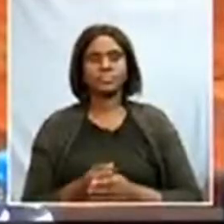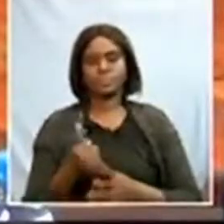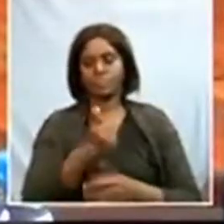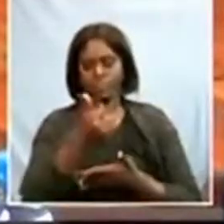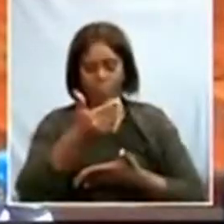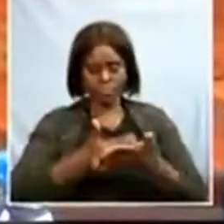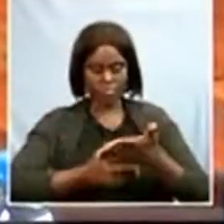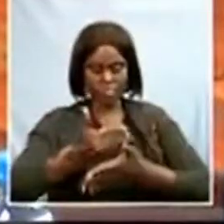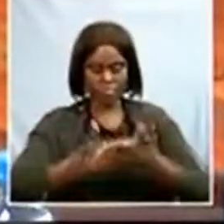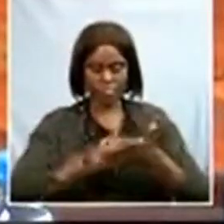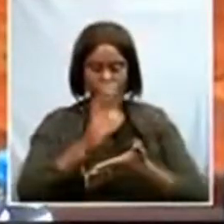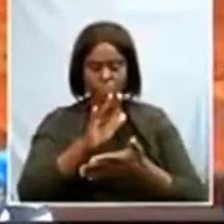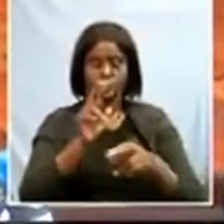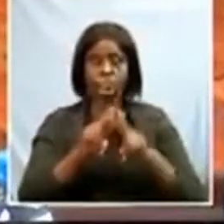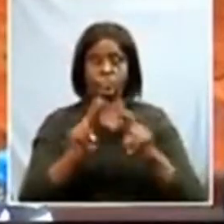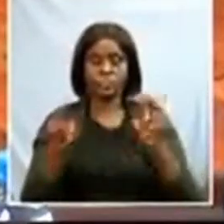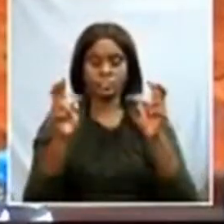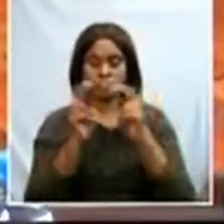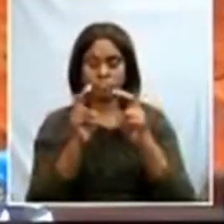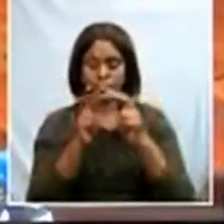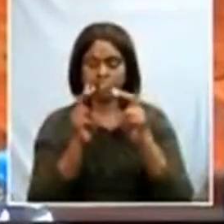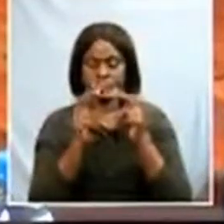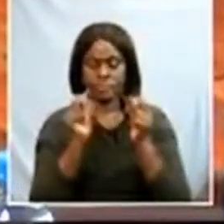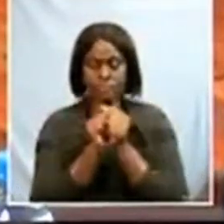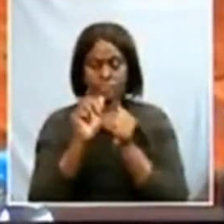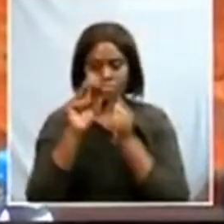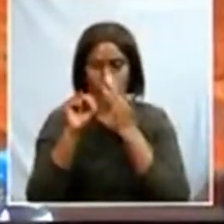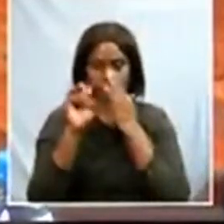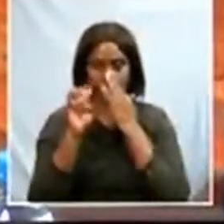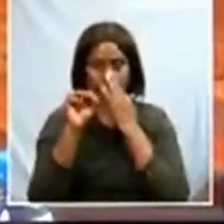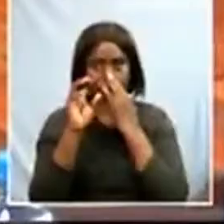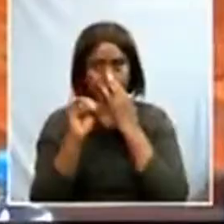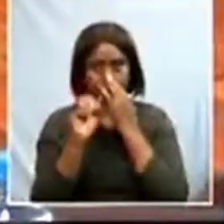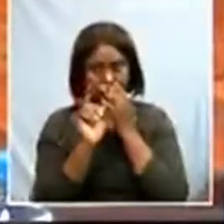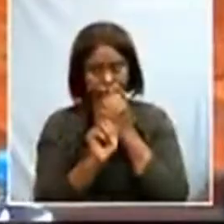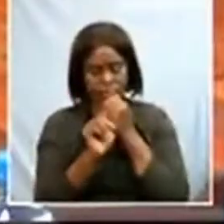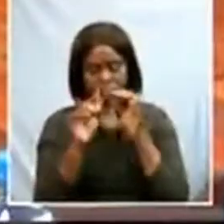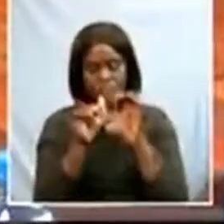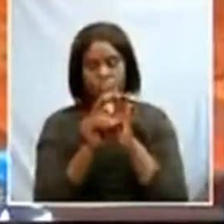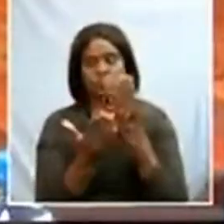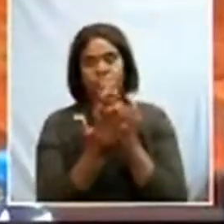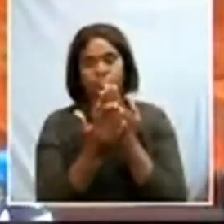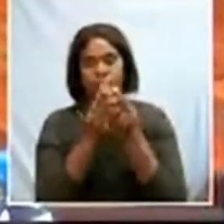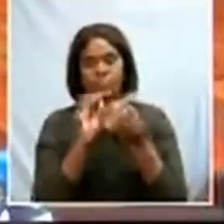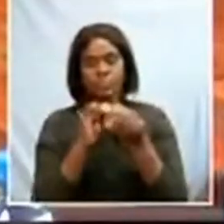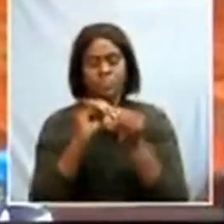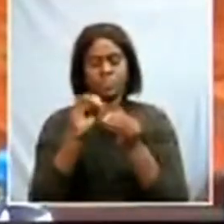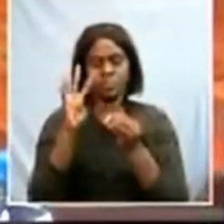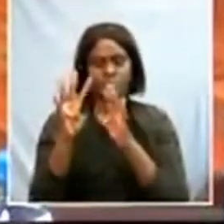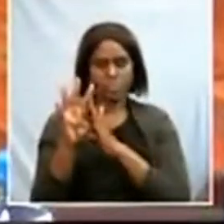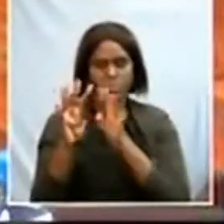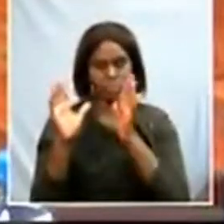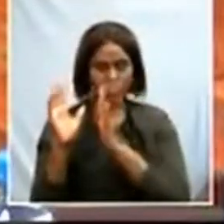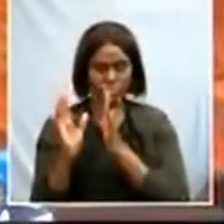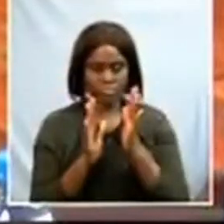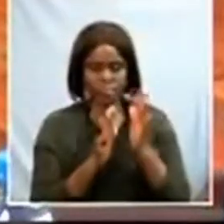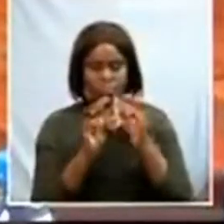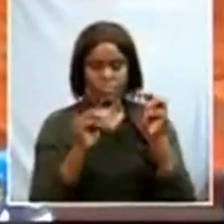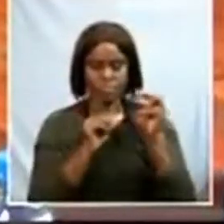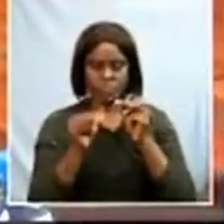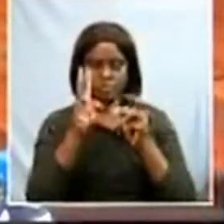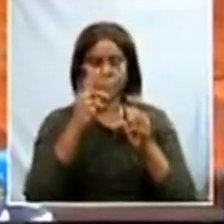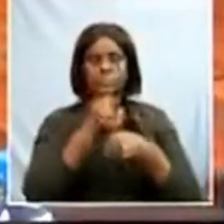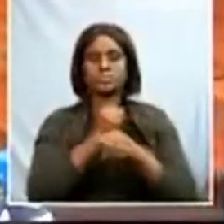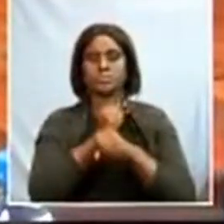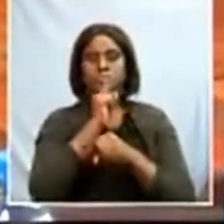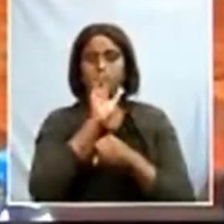minutes there, Chair, for the contract and the memos on the legal unit are on the Appendix 4. The major measure, management to